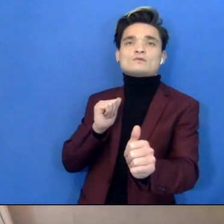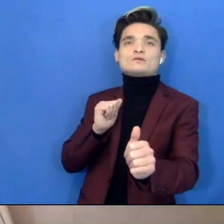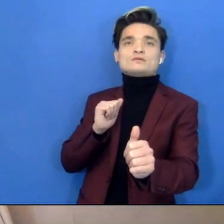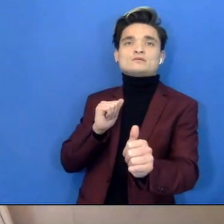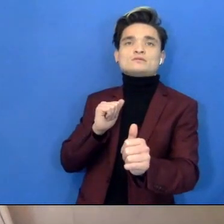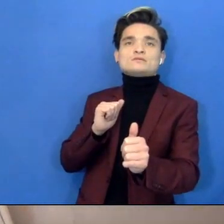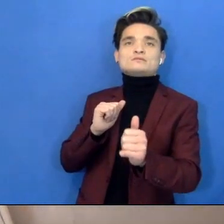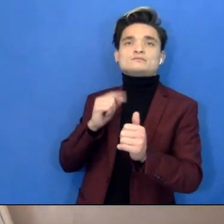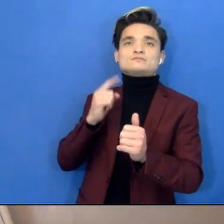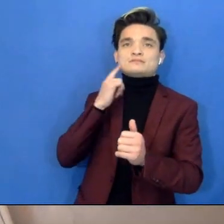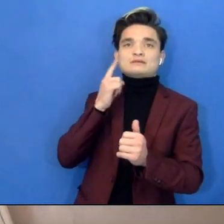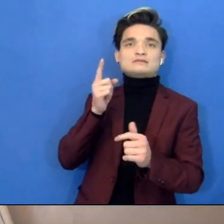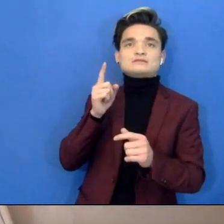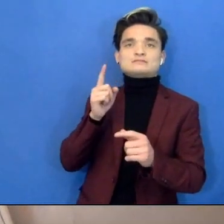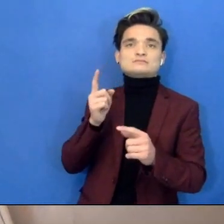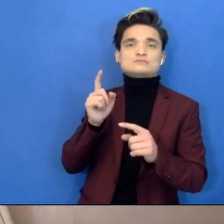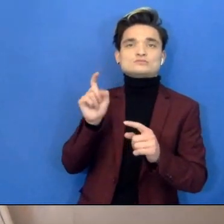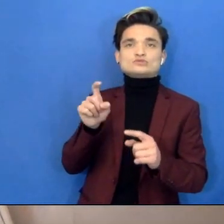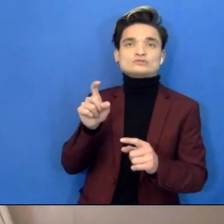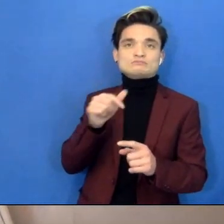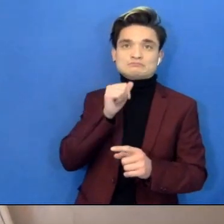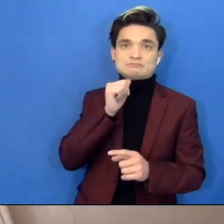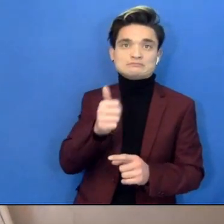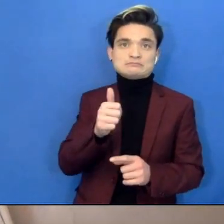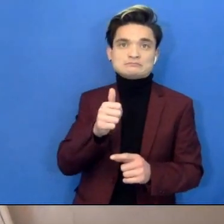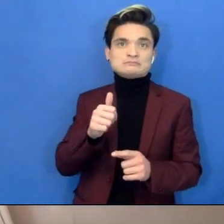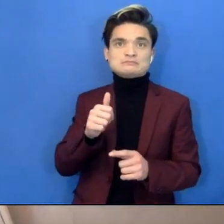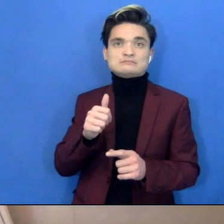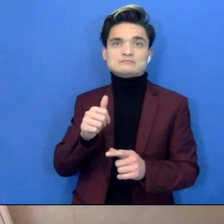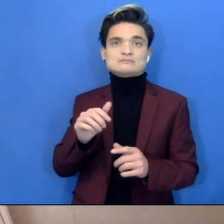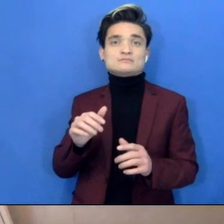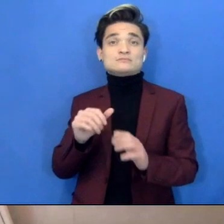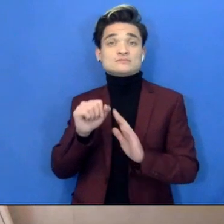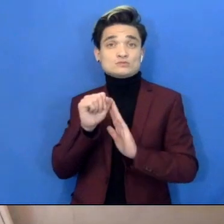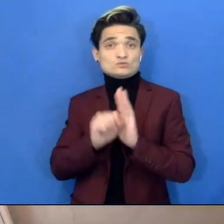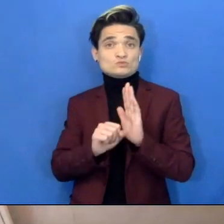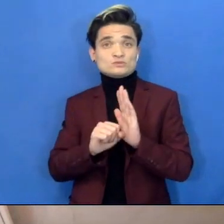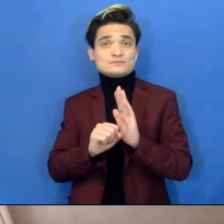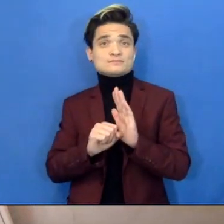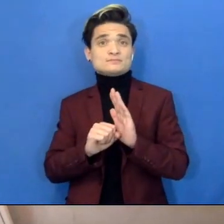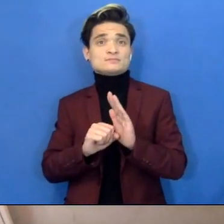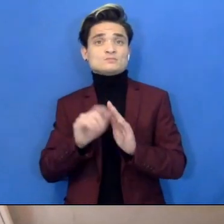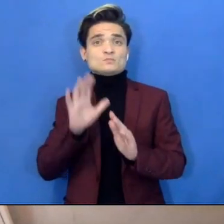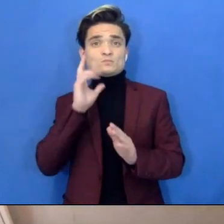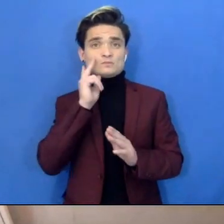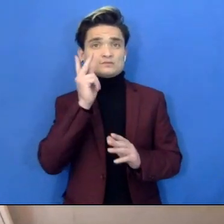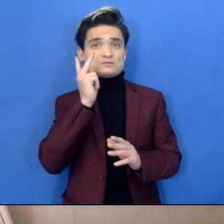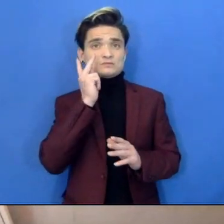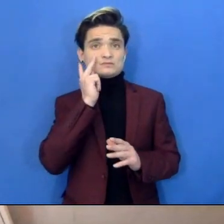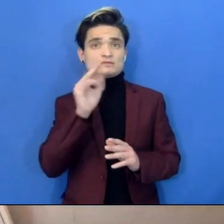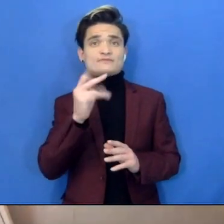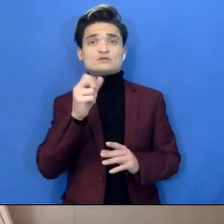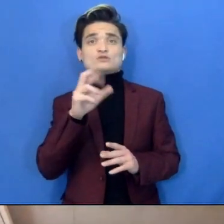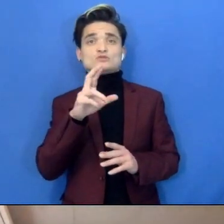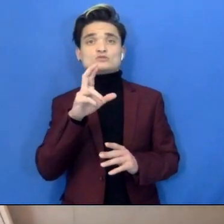look, for instance, at scripted fiction, they're there quite frequently, actually, and they fulfill a number